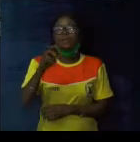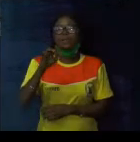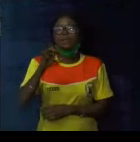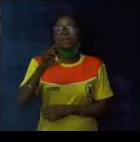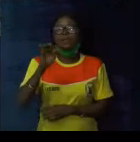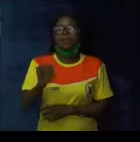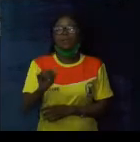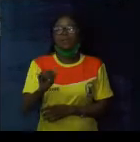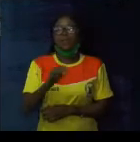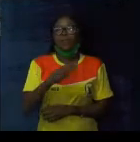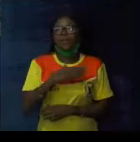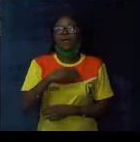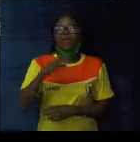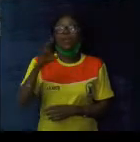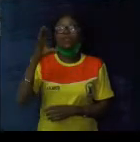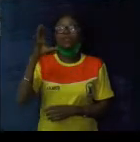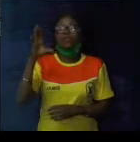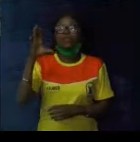Which one is it?